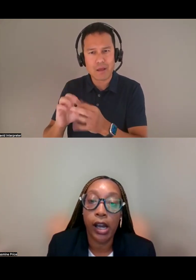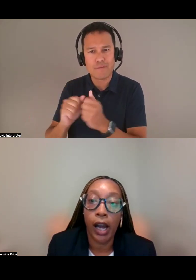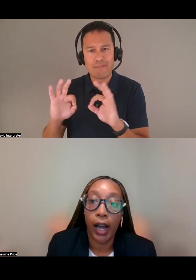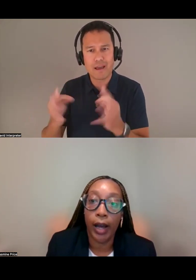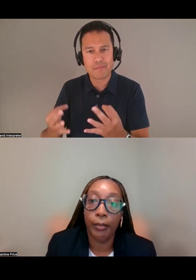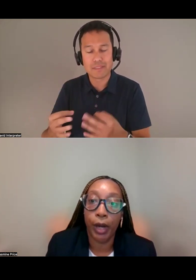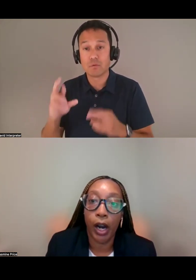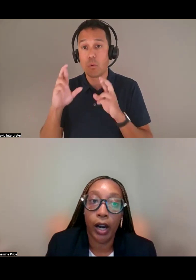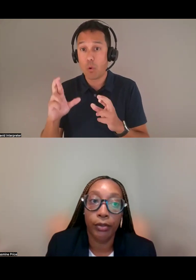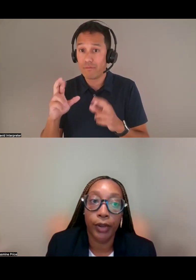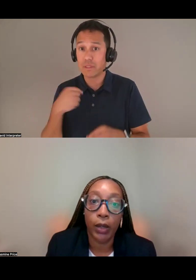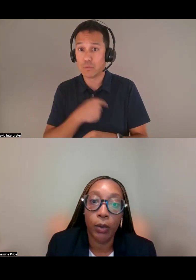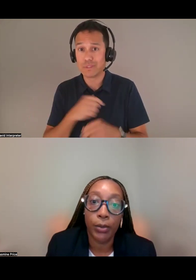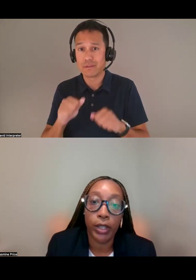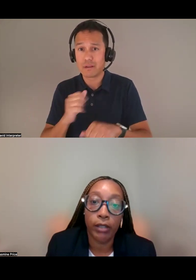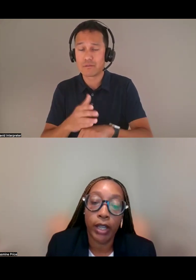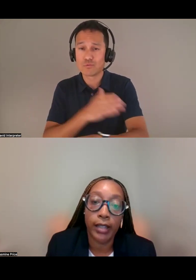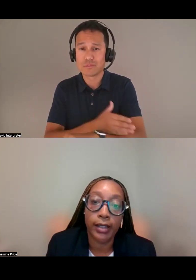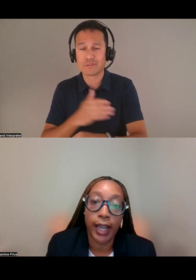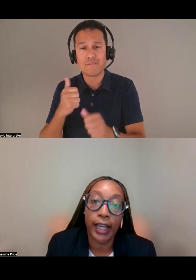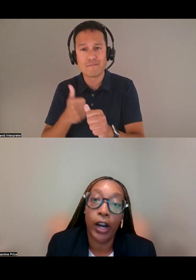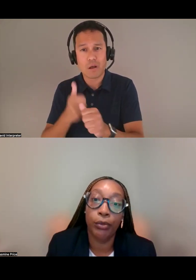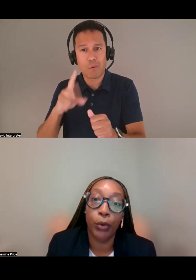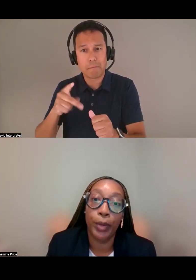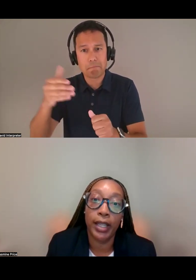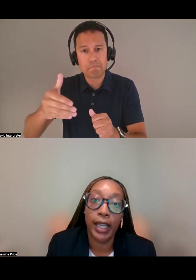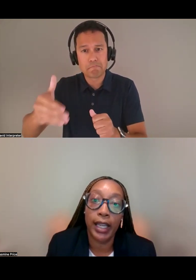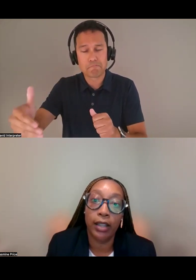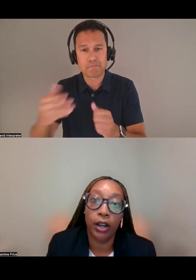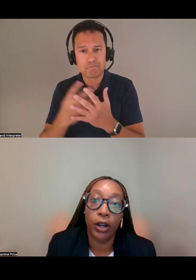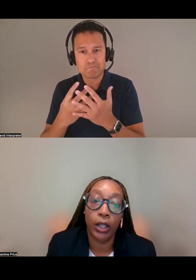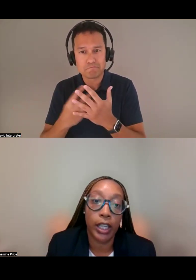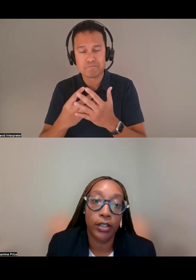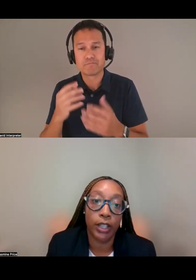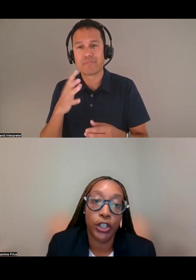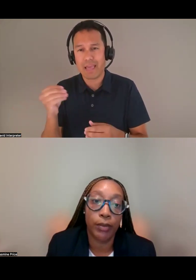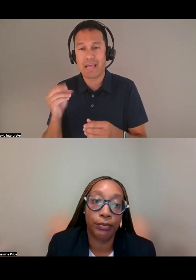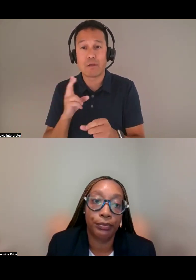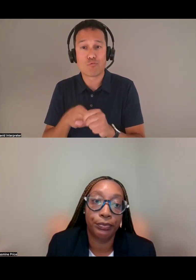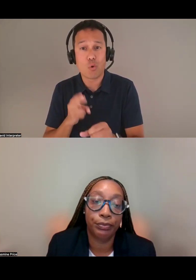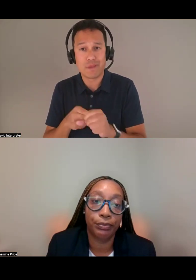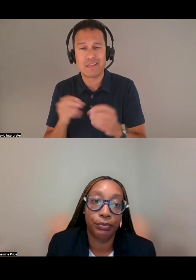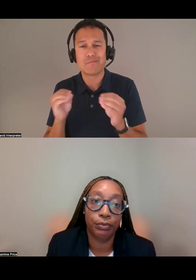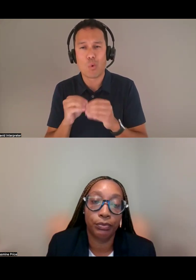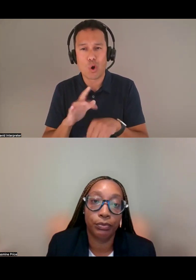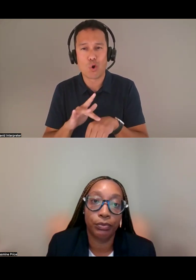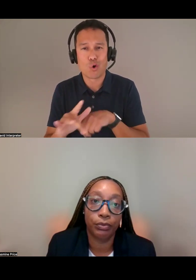increasing our follow-up screening rates and our enrollment in early intervention.